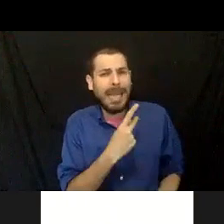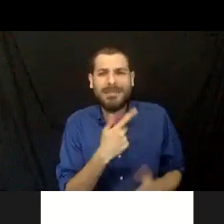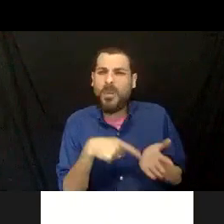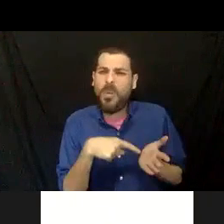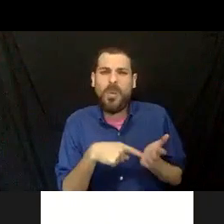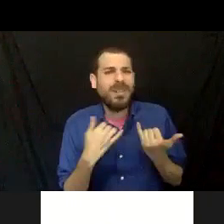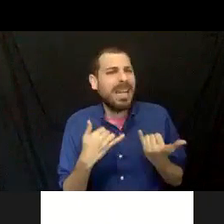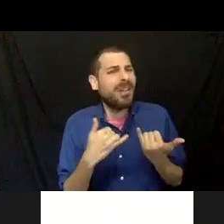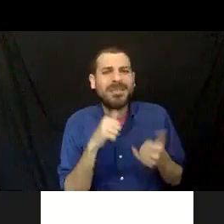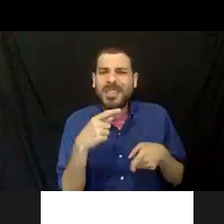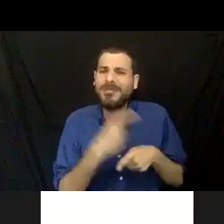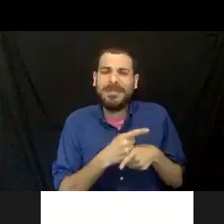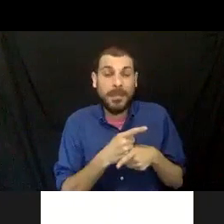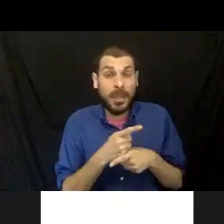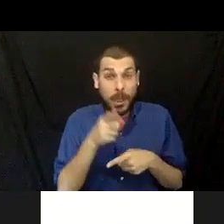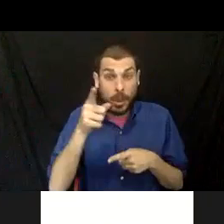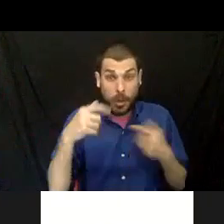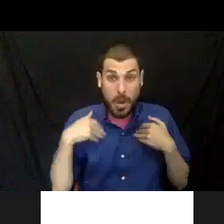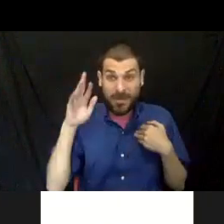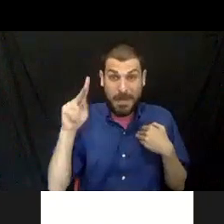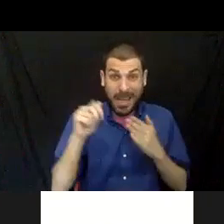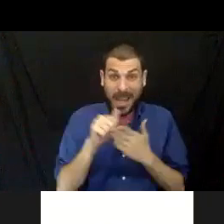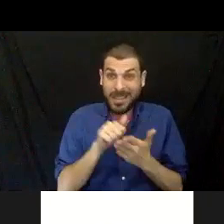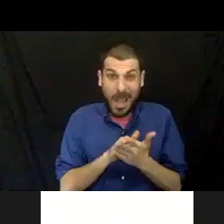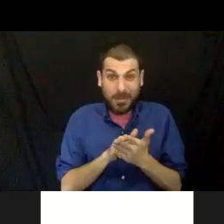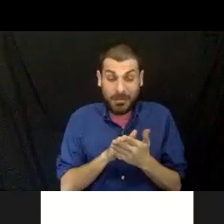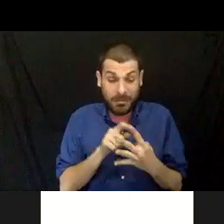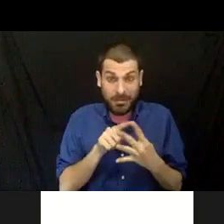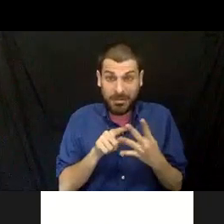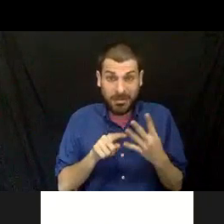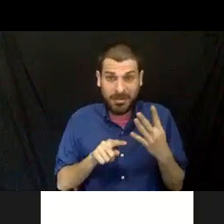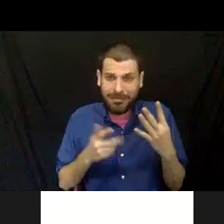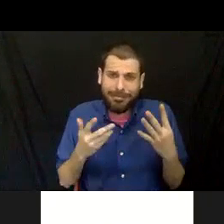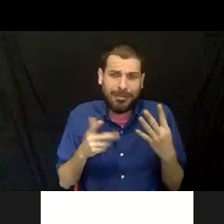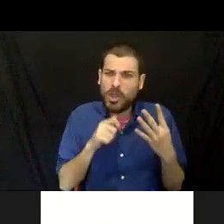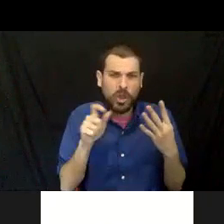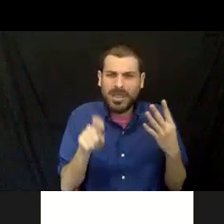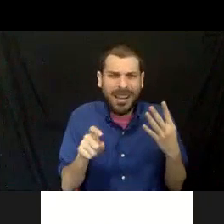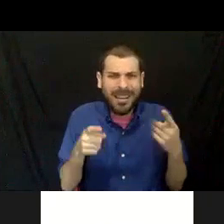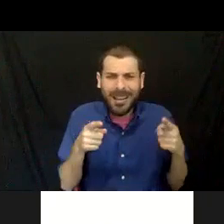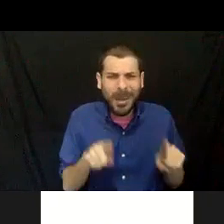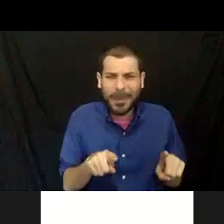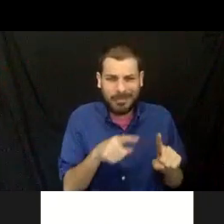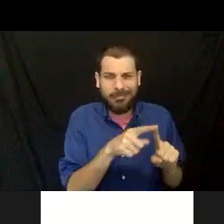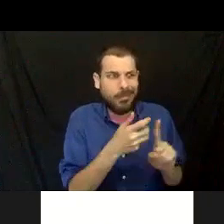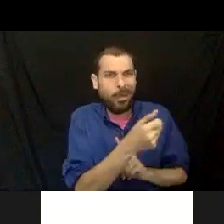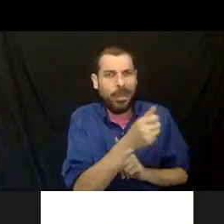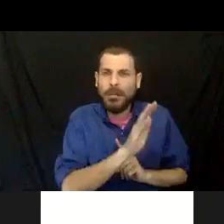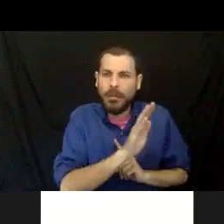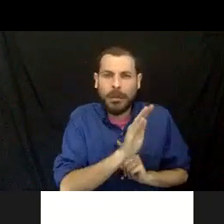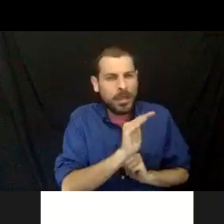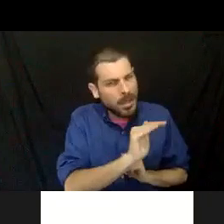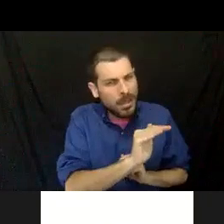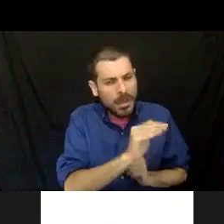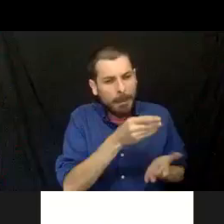people who have bank accounts where this kind of thing has happened have had some success in getting banks to